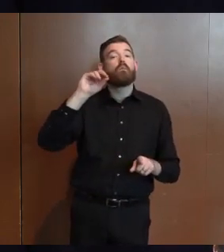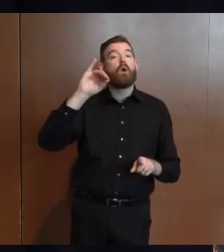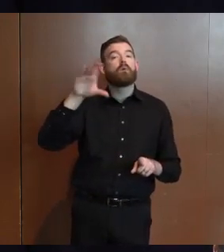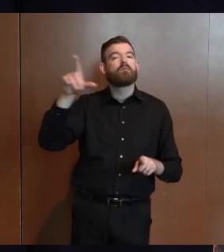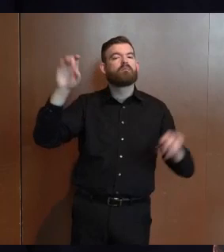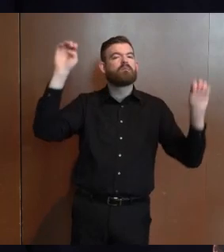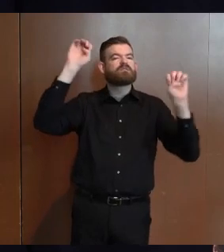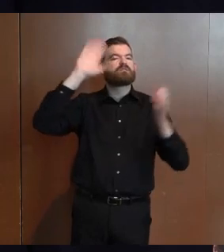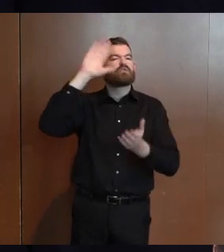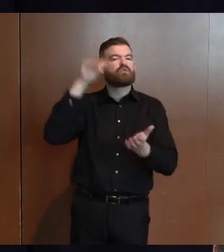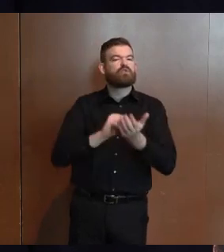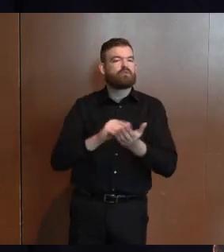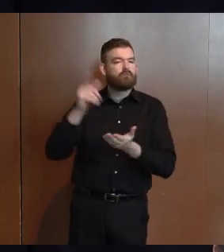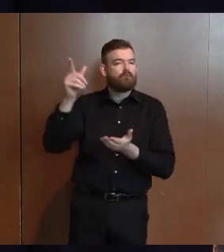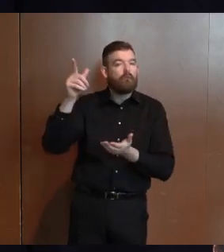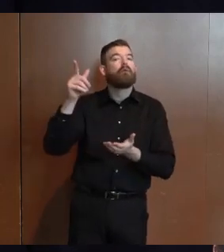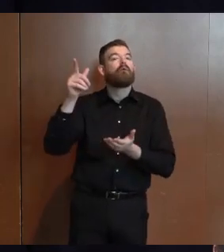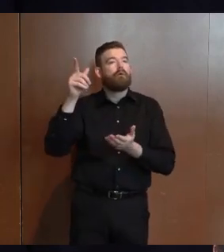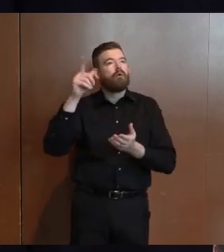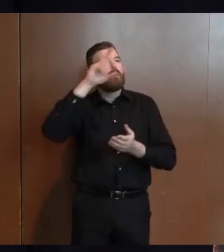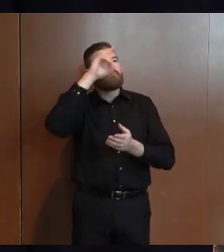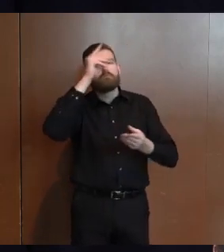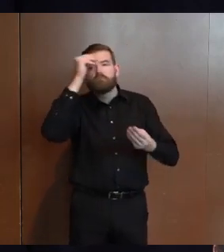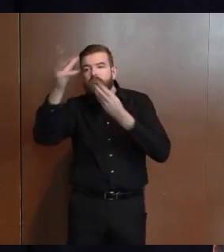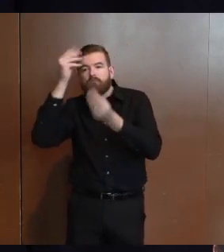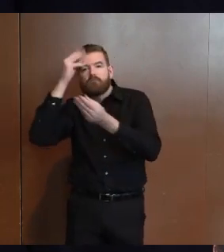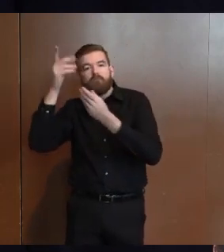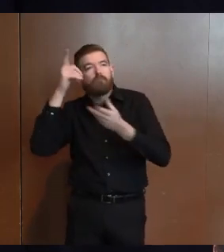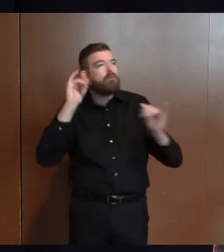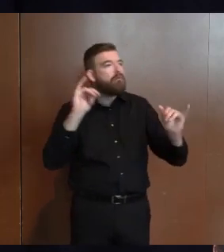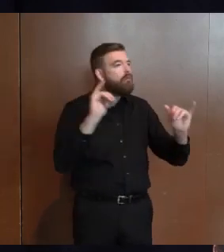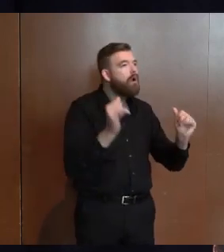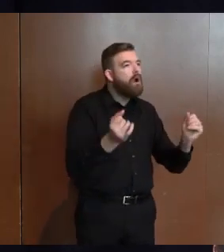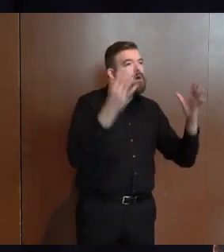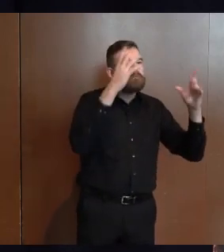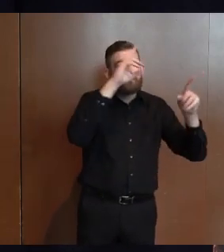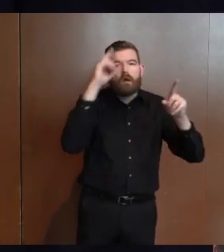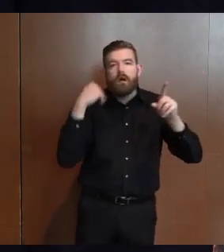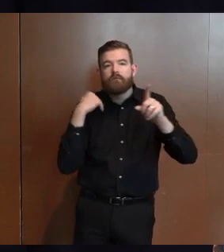every available bed and coordinate first through the region.